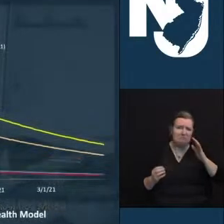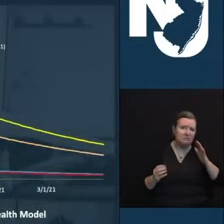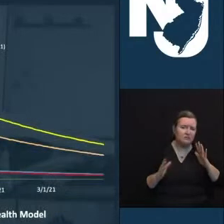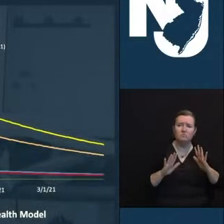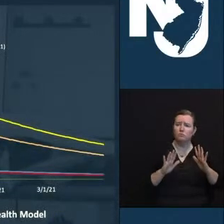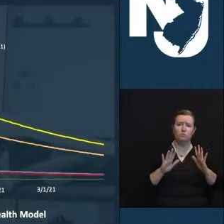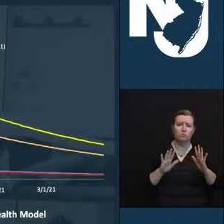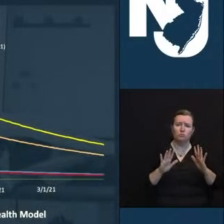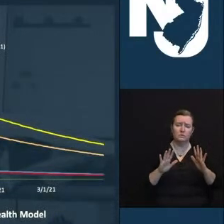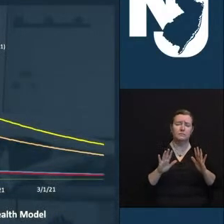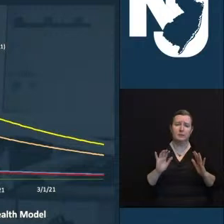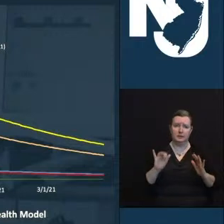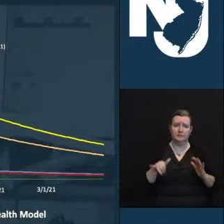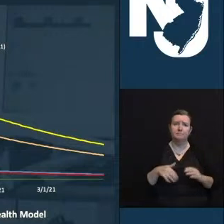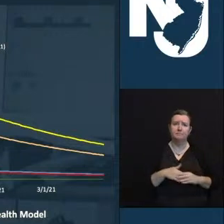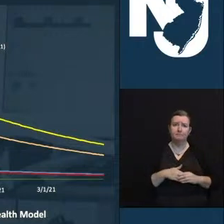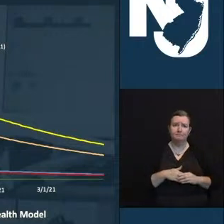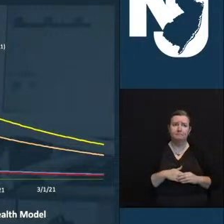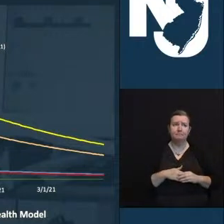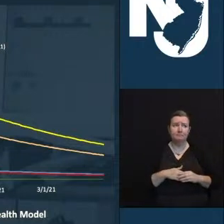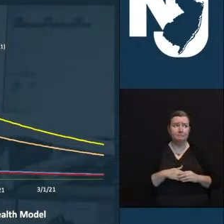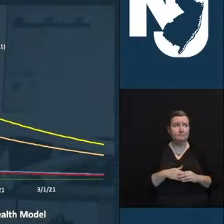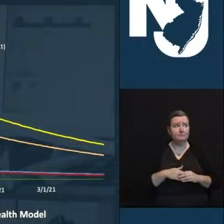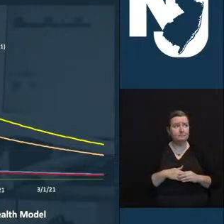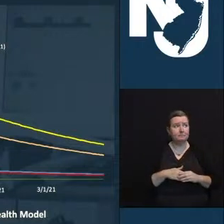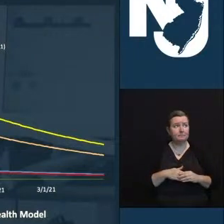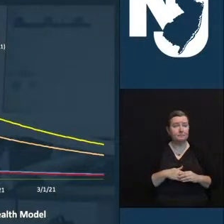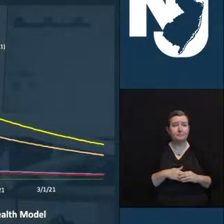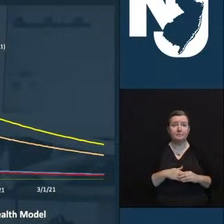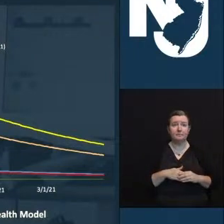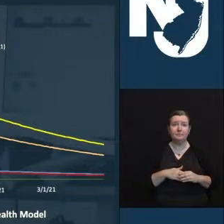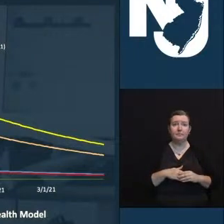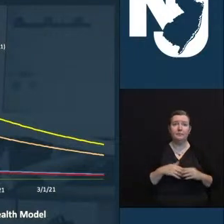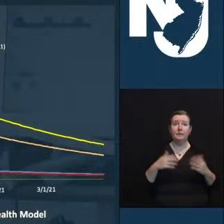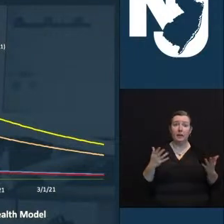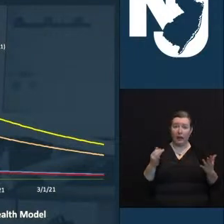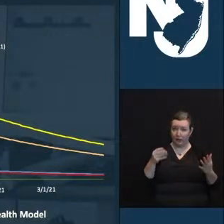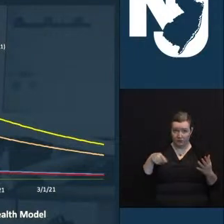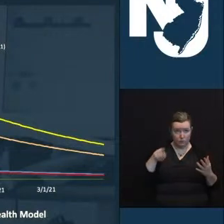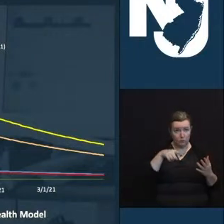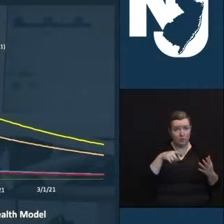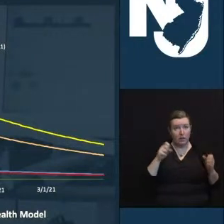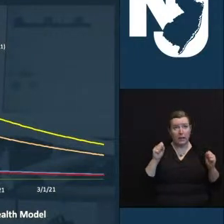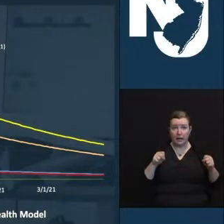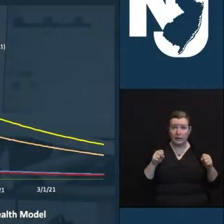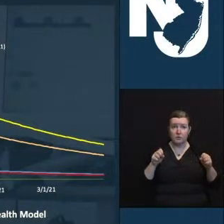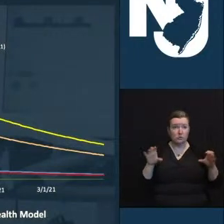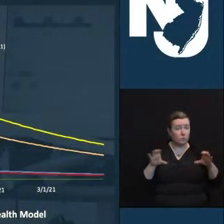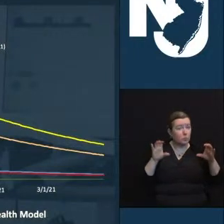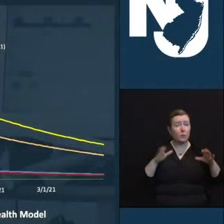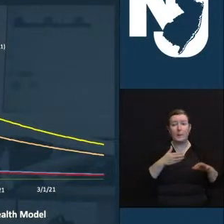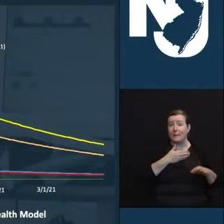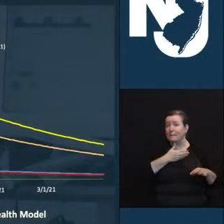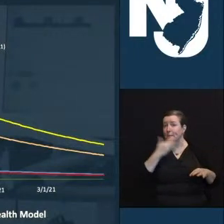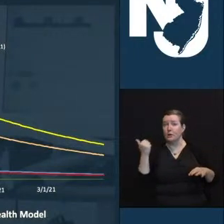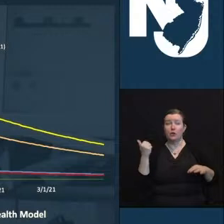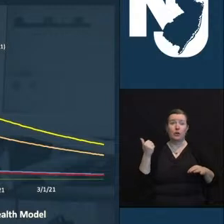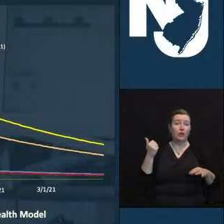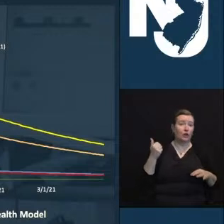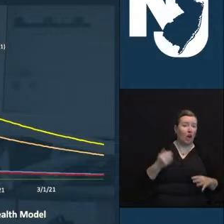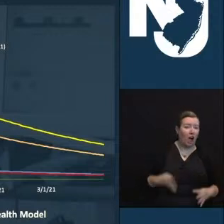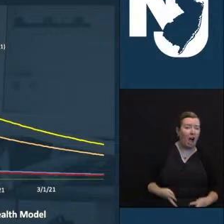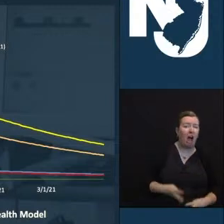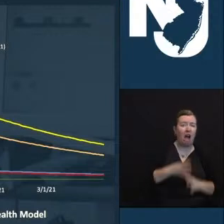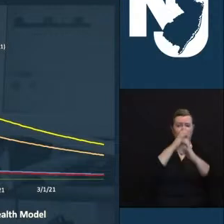is an ask for optimism, if we can overperform as we did in the spring and truly recommit to doing the